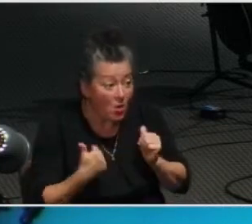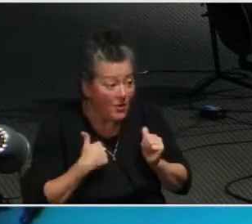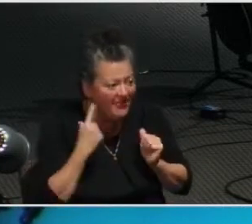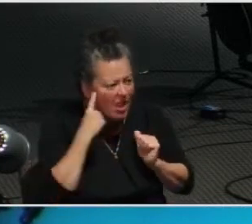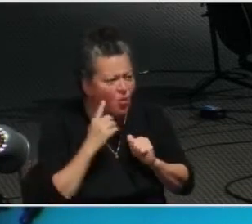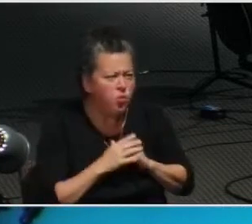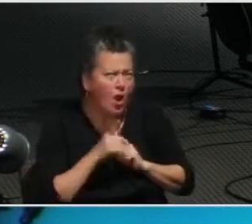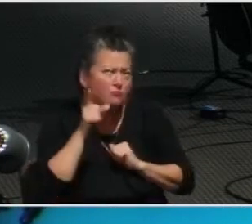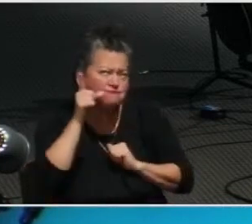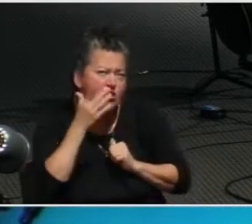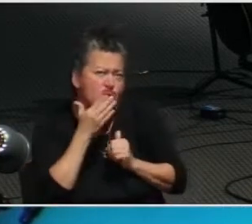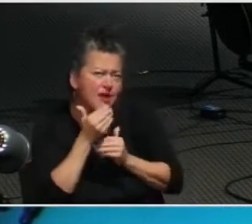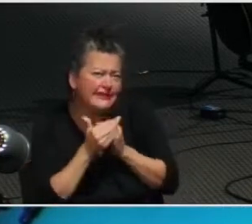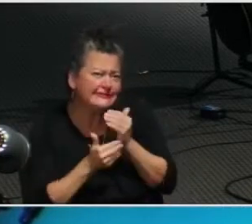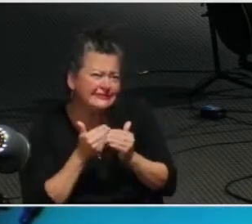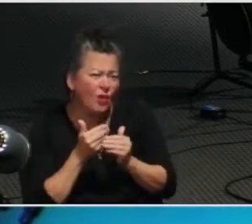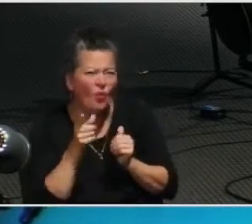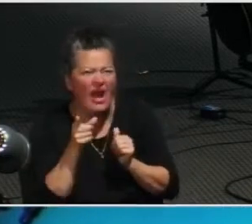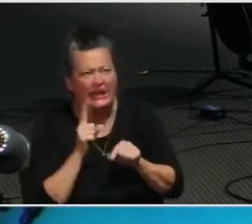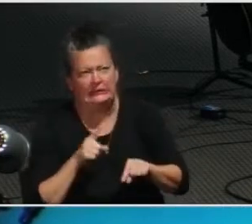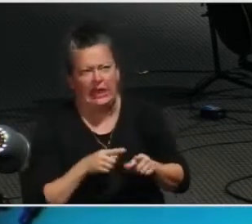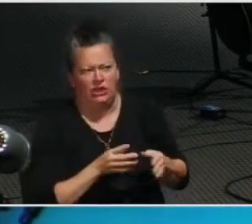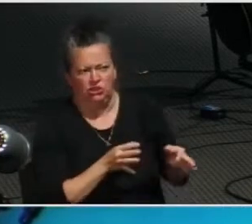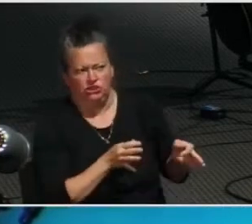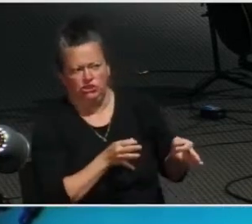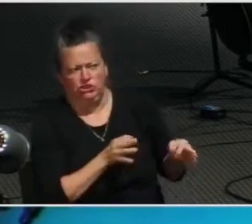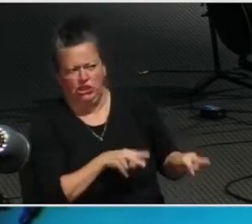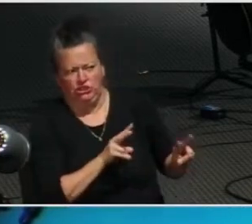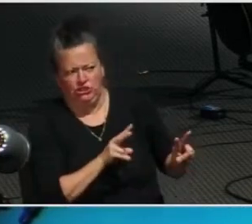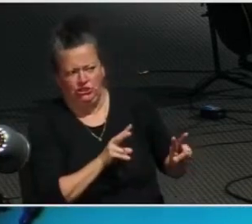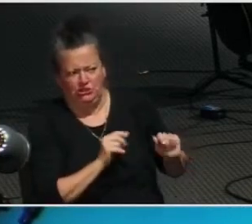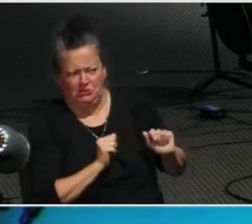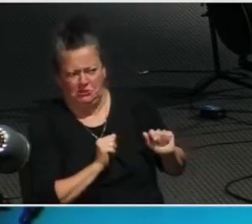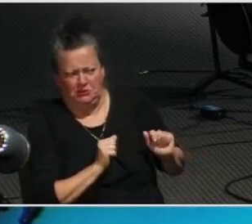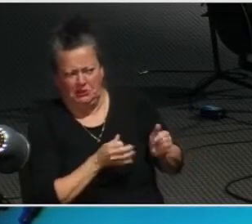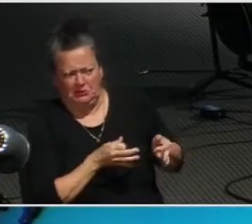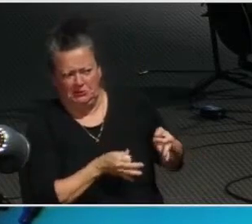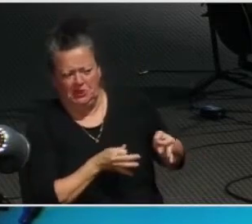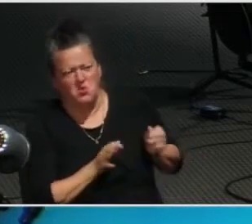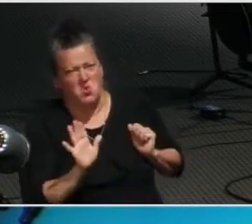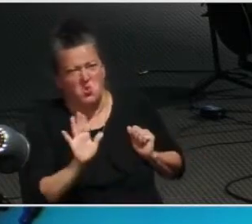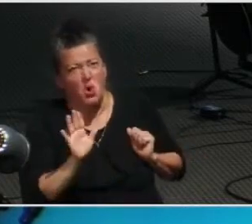it's unfair for God to judge. He should show everyone grace.